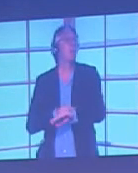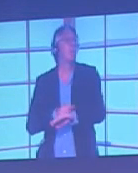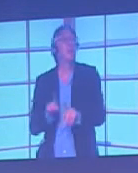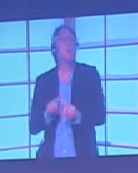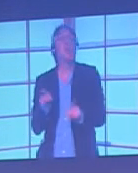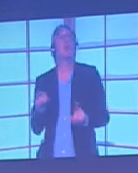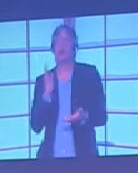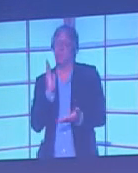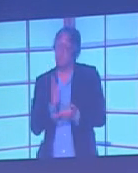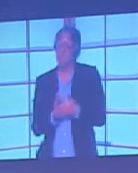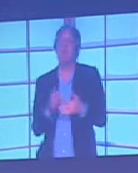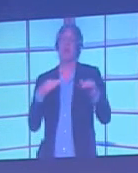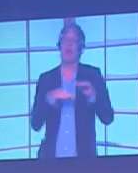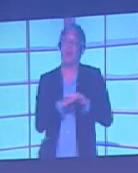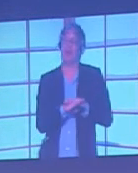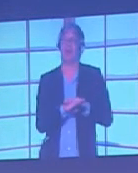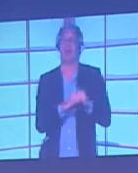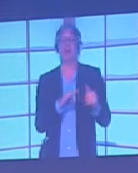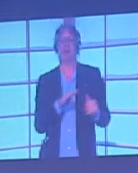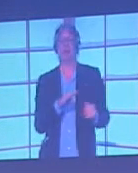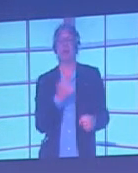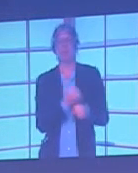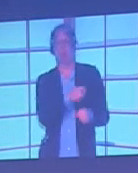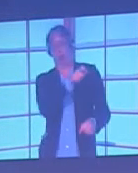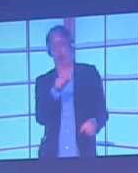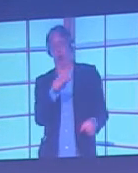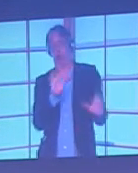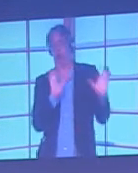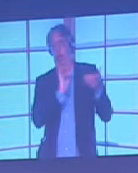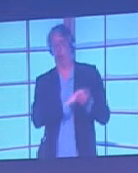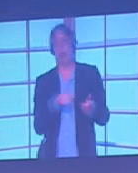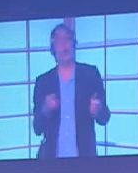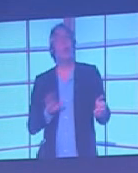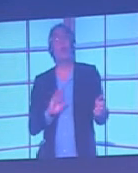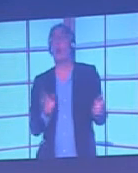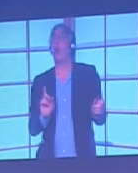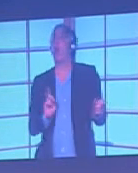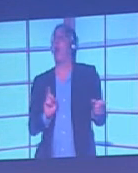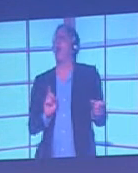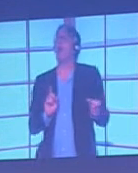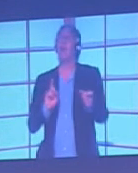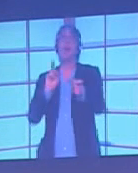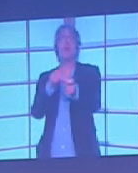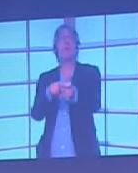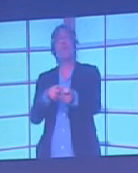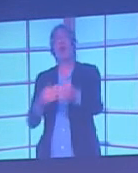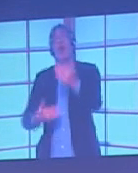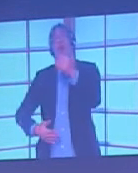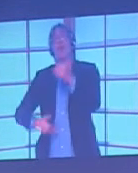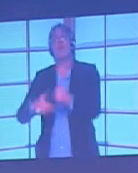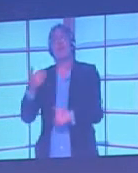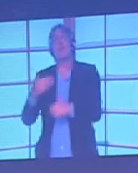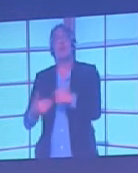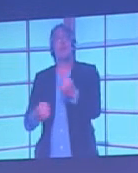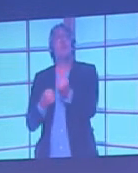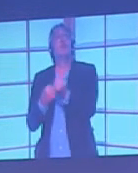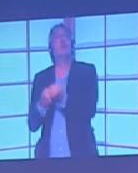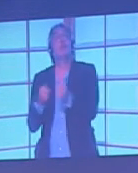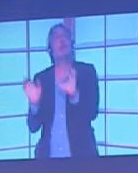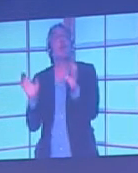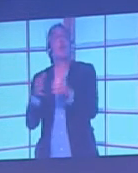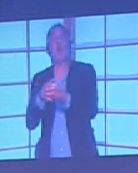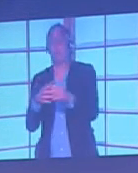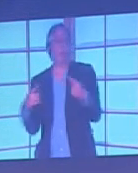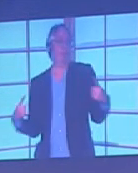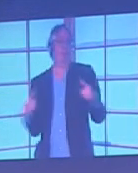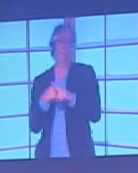personnel of the club. They should not be a member of the committee of the disability supporters group. There will be a conflict